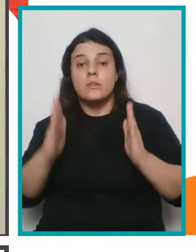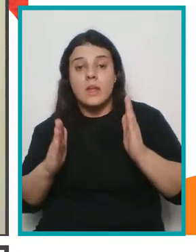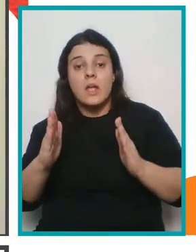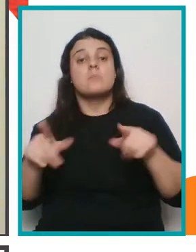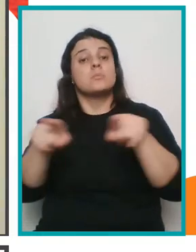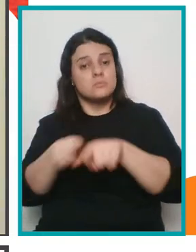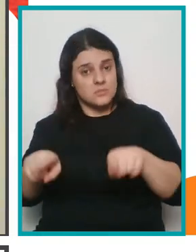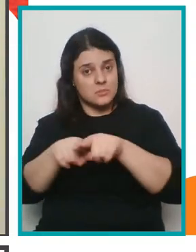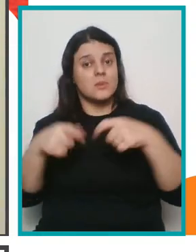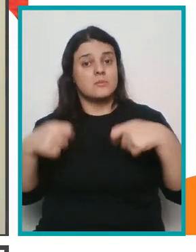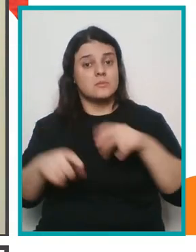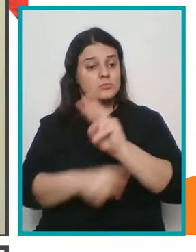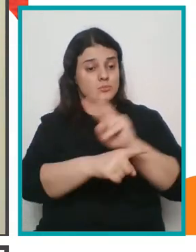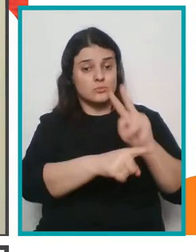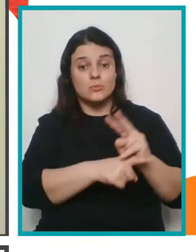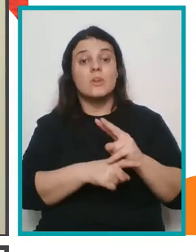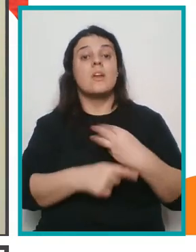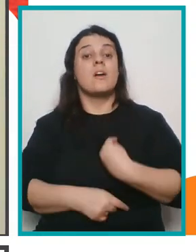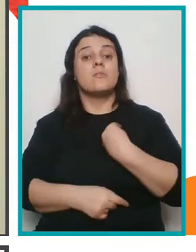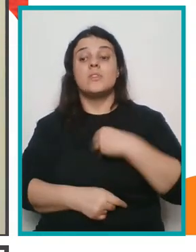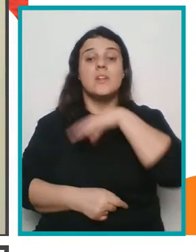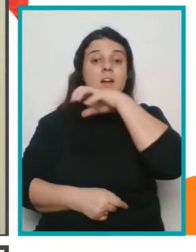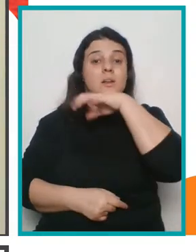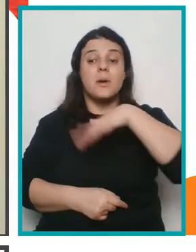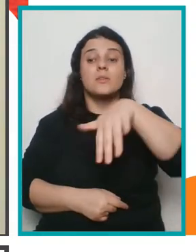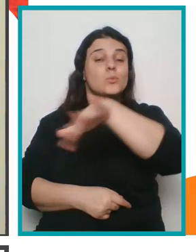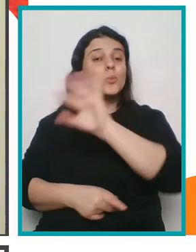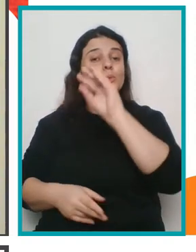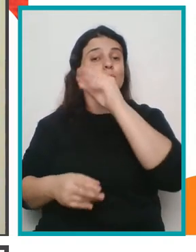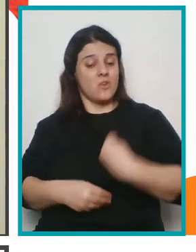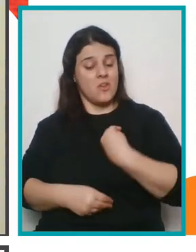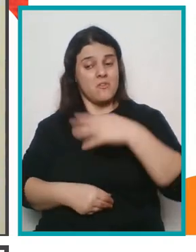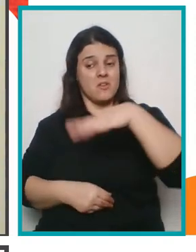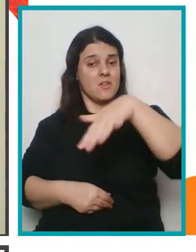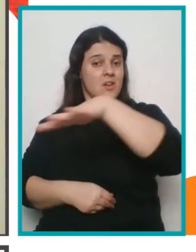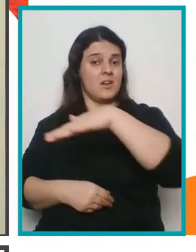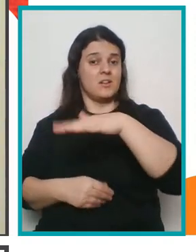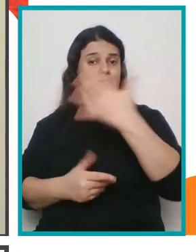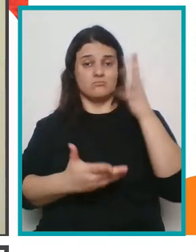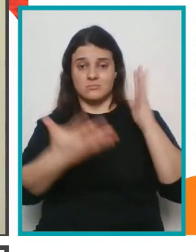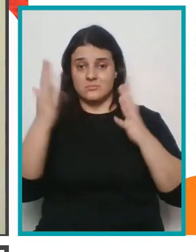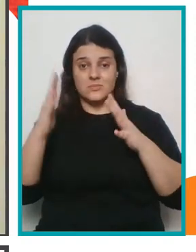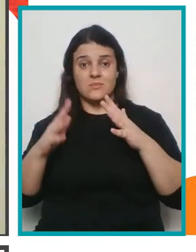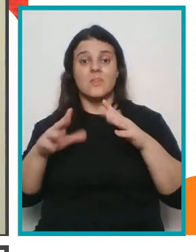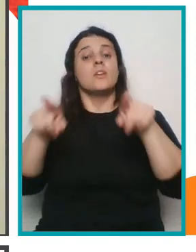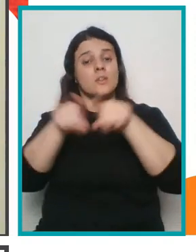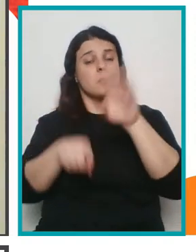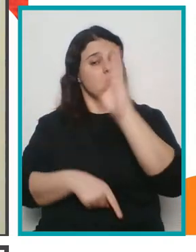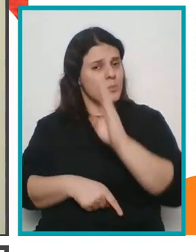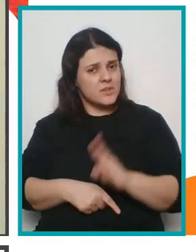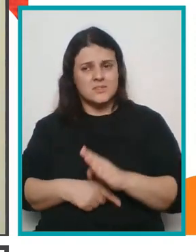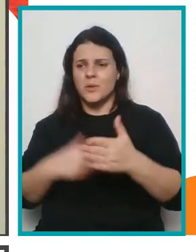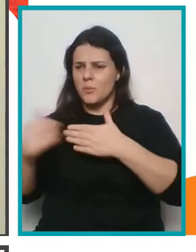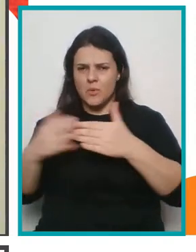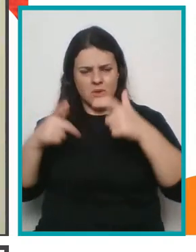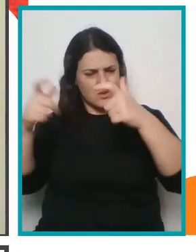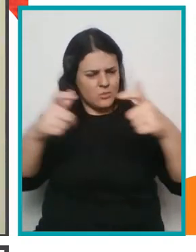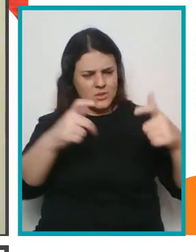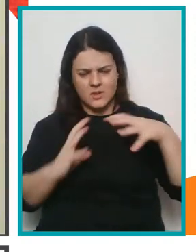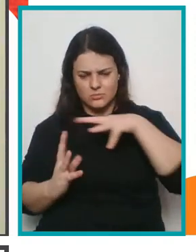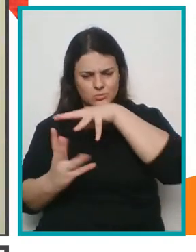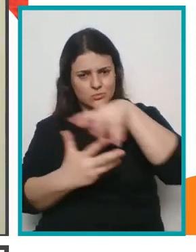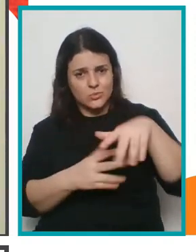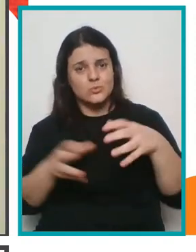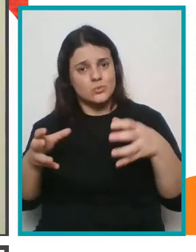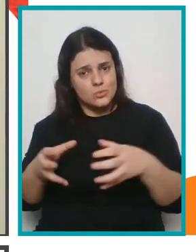be respected. And we need to welcome their wisdom. Because without their wisdom, we will not be able